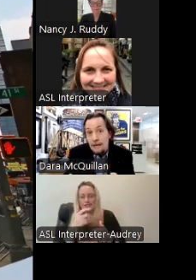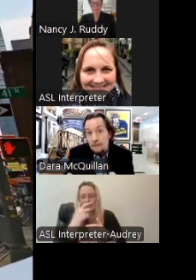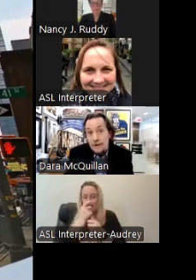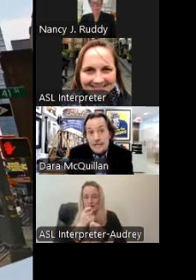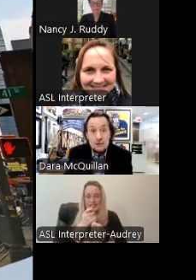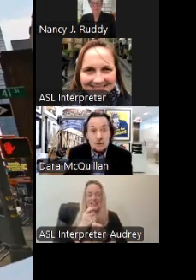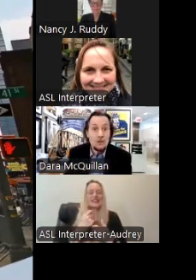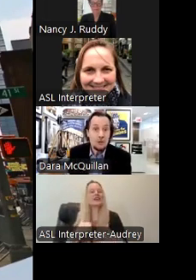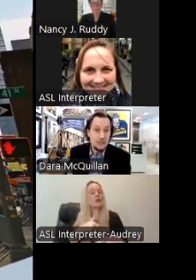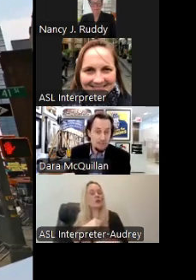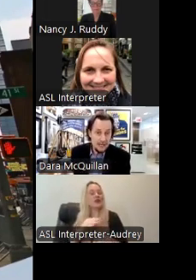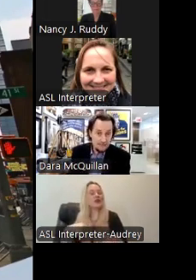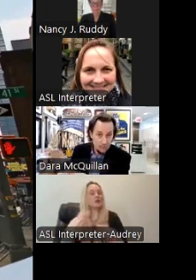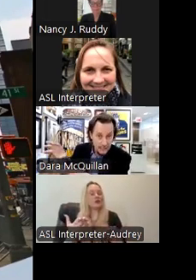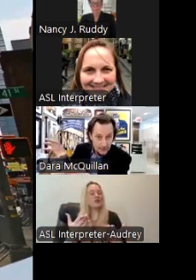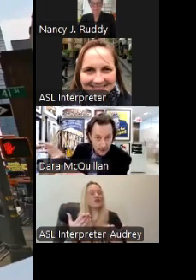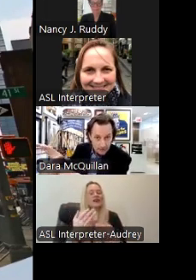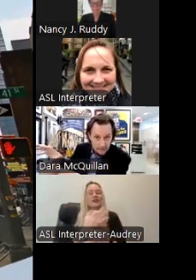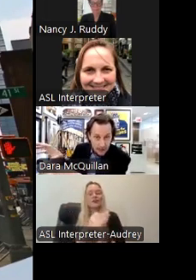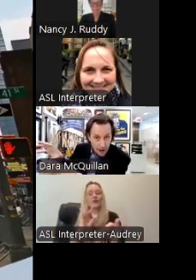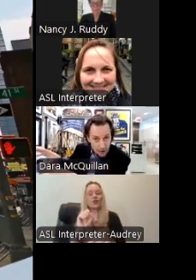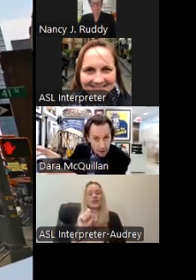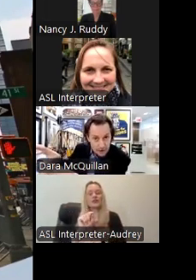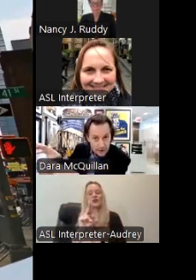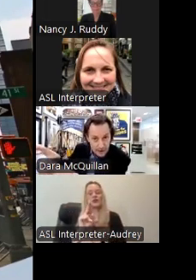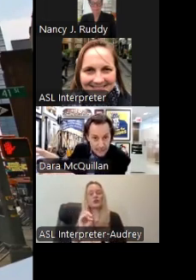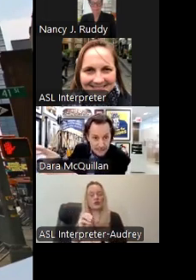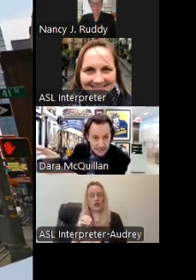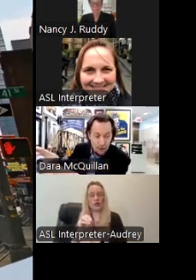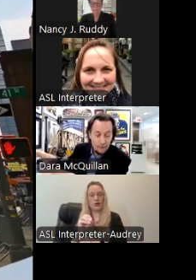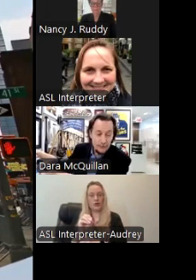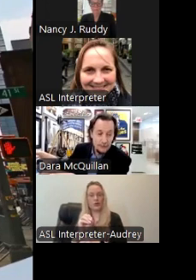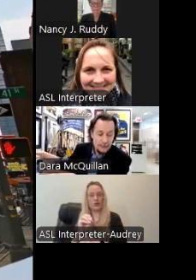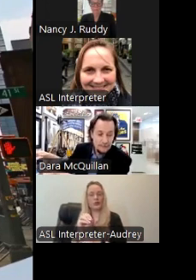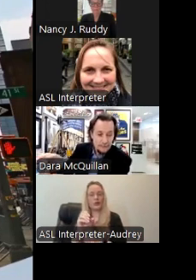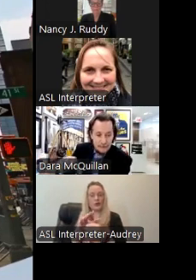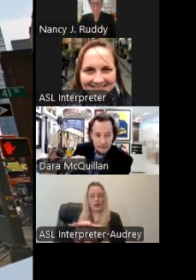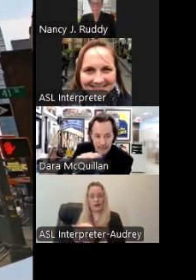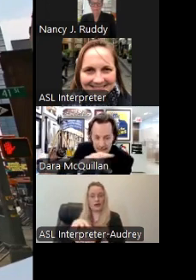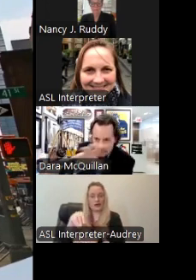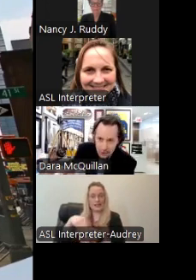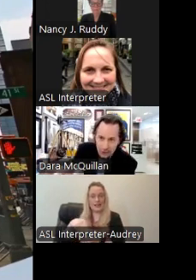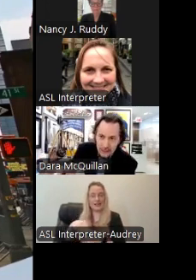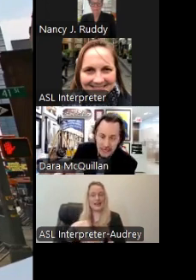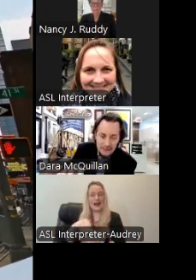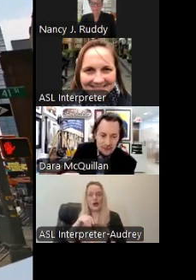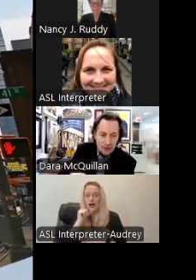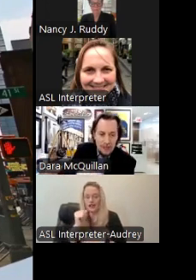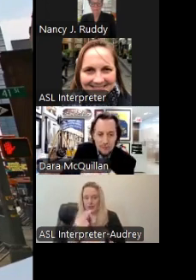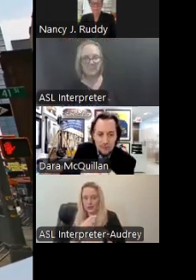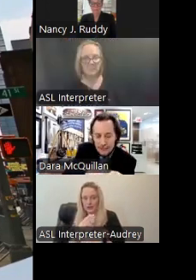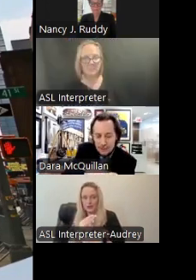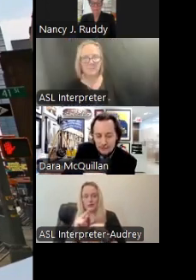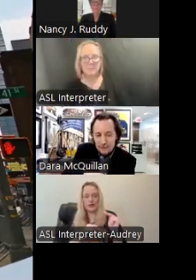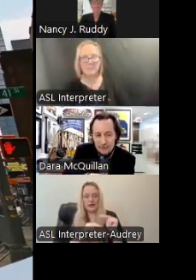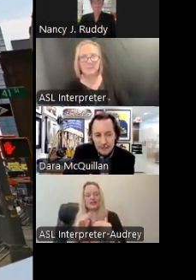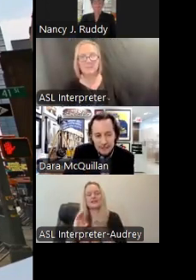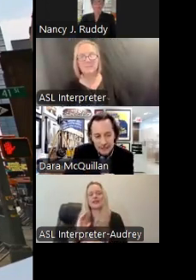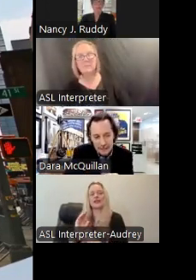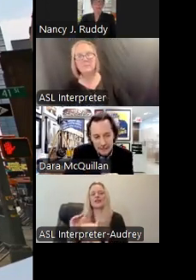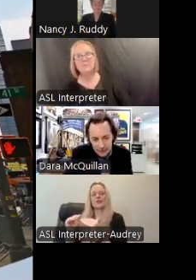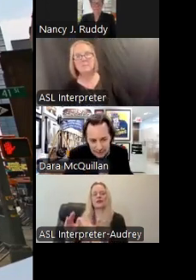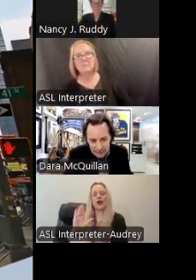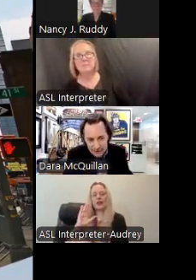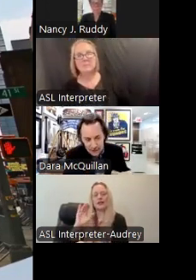provide free studio space for in some of the unused space in our buildings. And as my colleague Nancy Ruddy will get into in a few